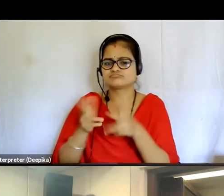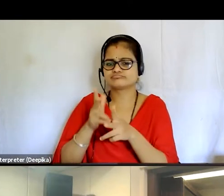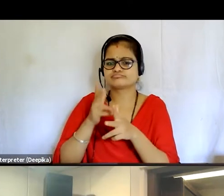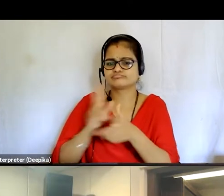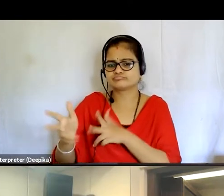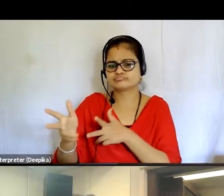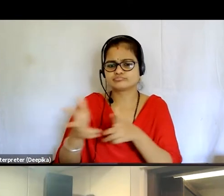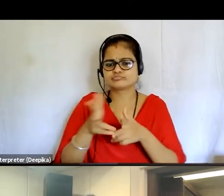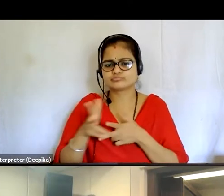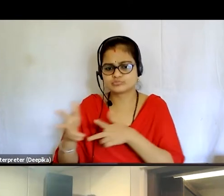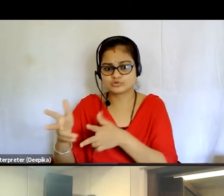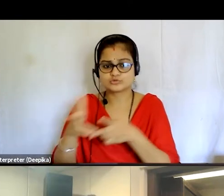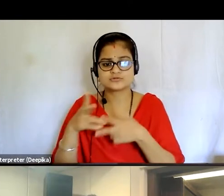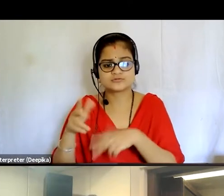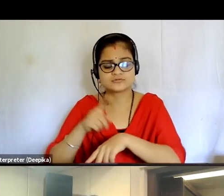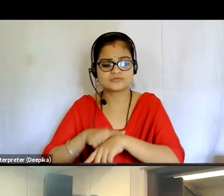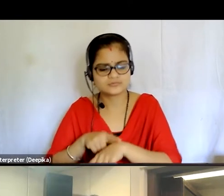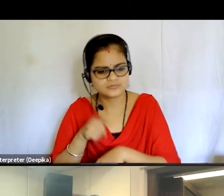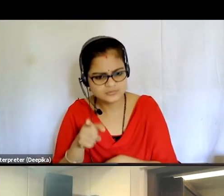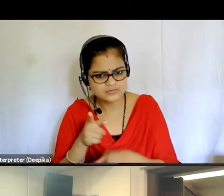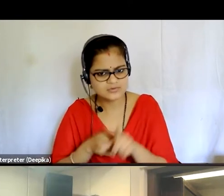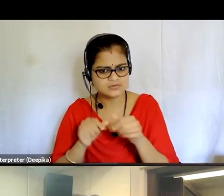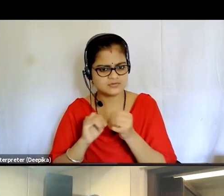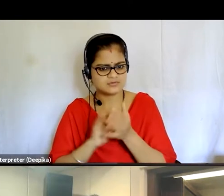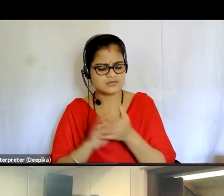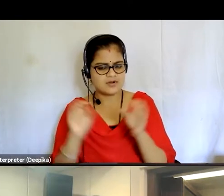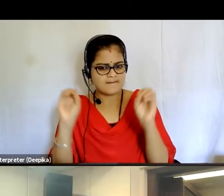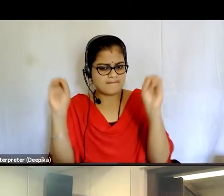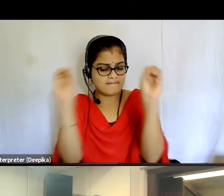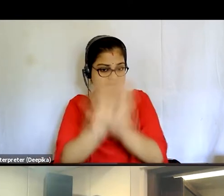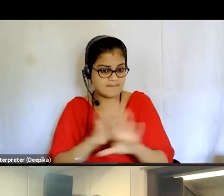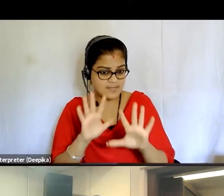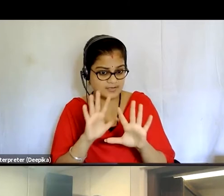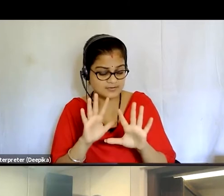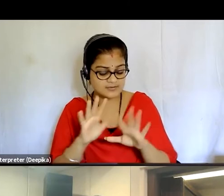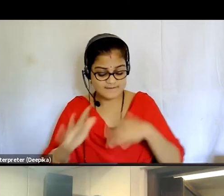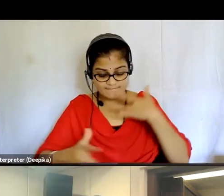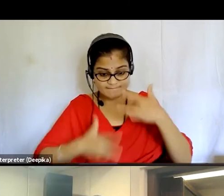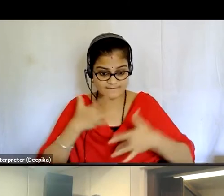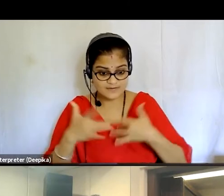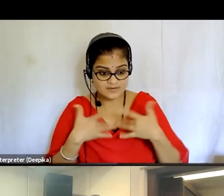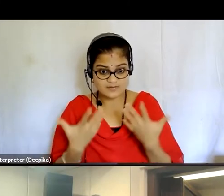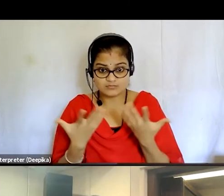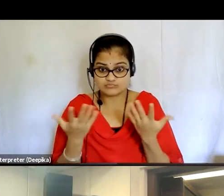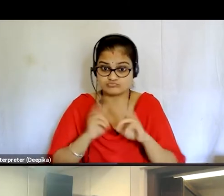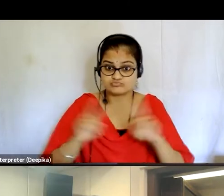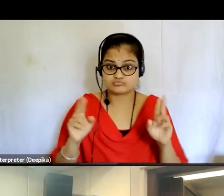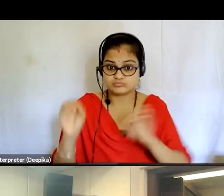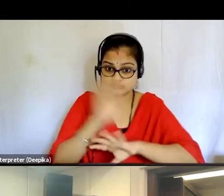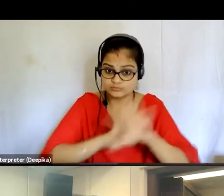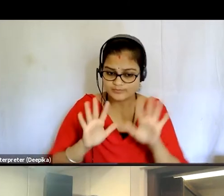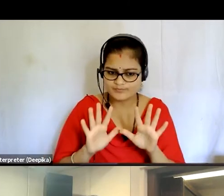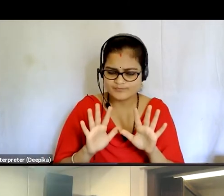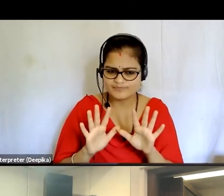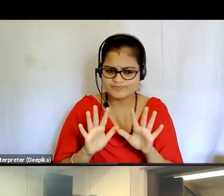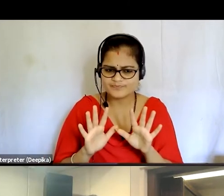the things we said was, you know, yes, magical. The whole feeling has to be magical. As we discussed,